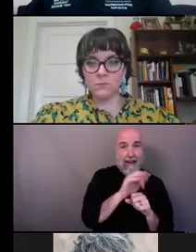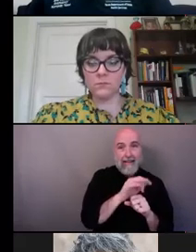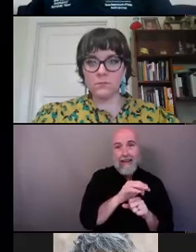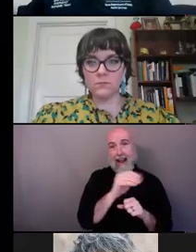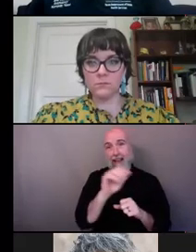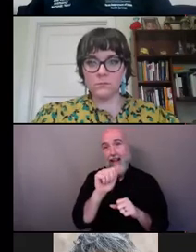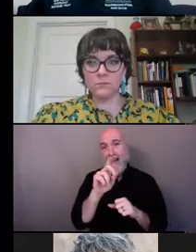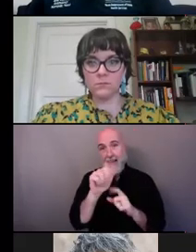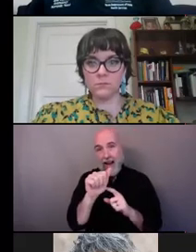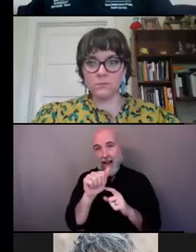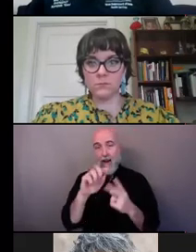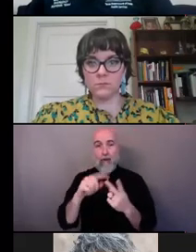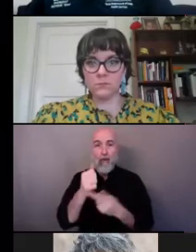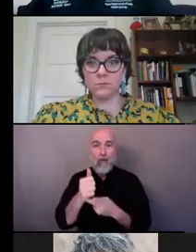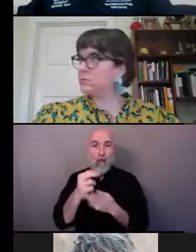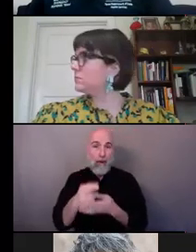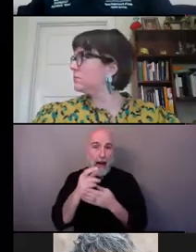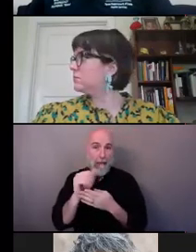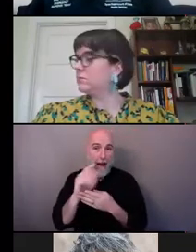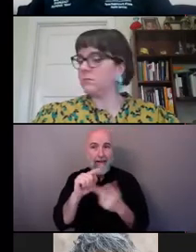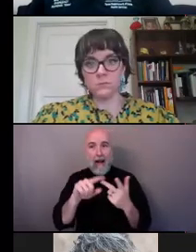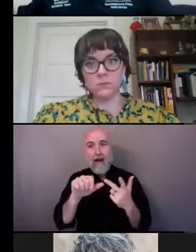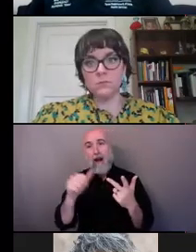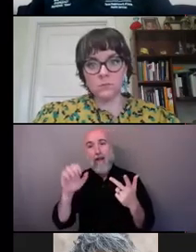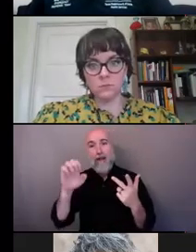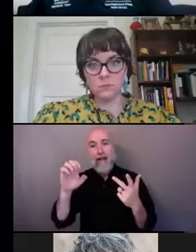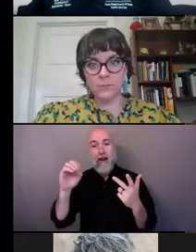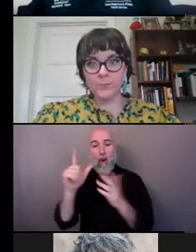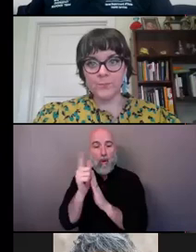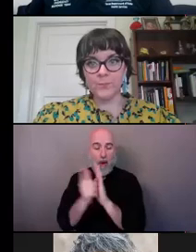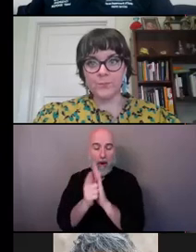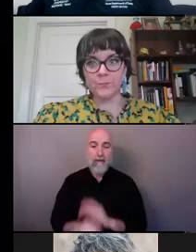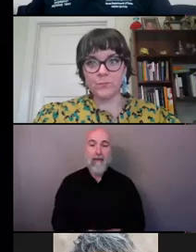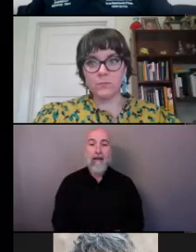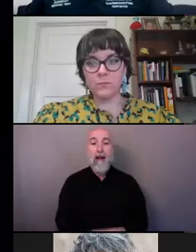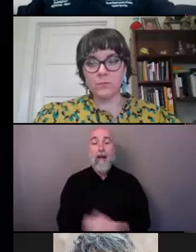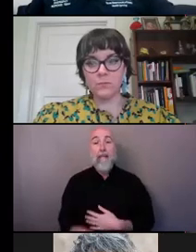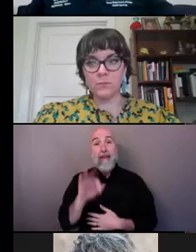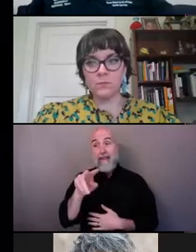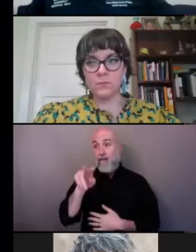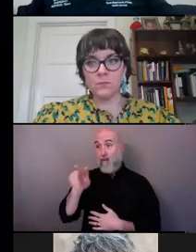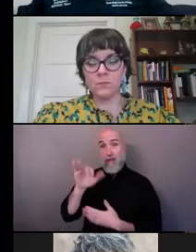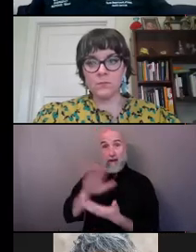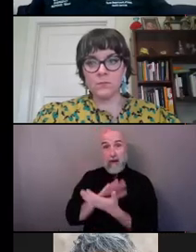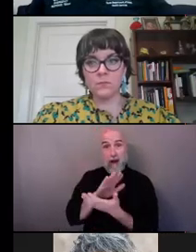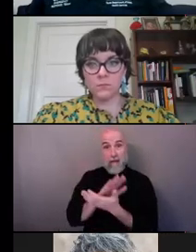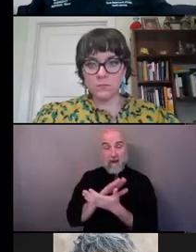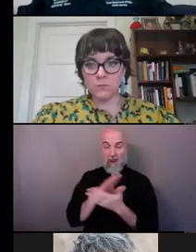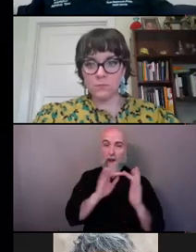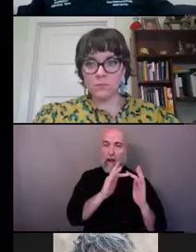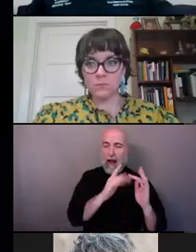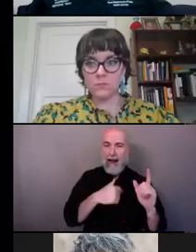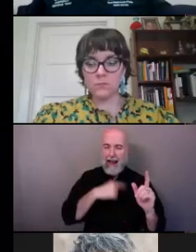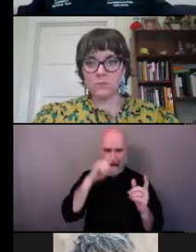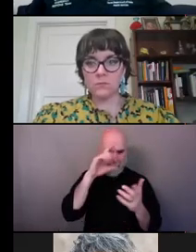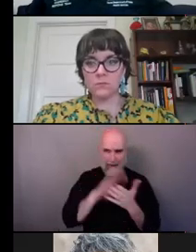the Rehabilitation Act, and other EEO laws. And if you look in that document online, and I believe the